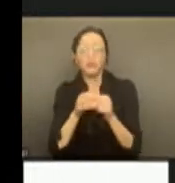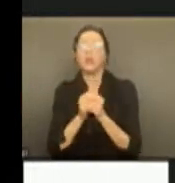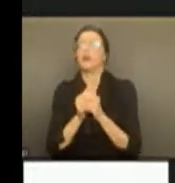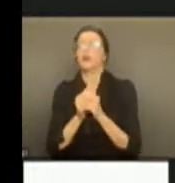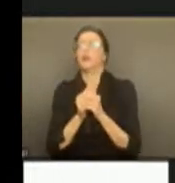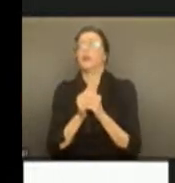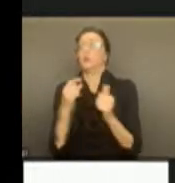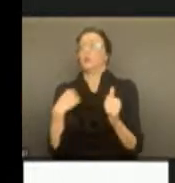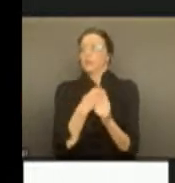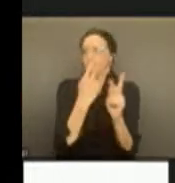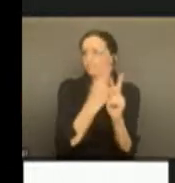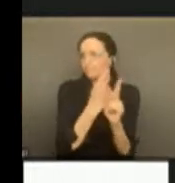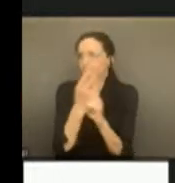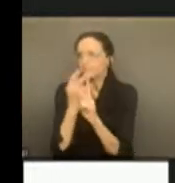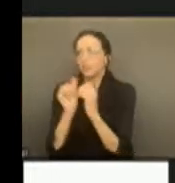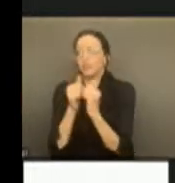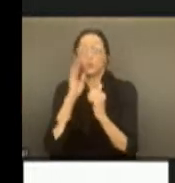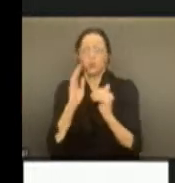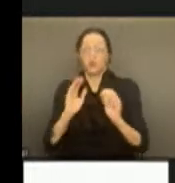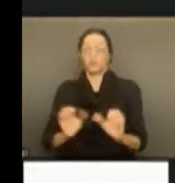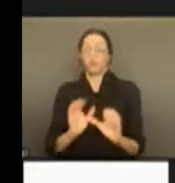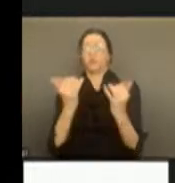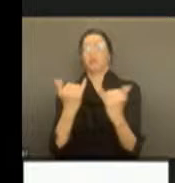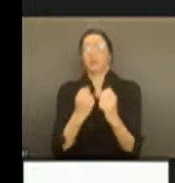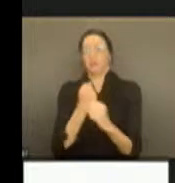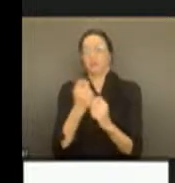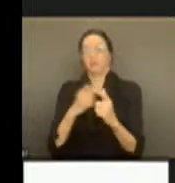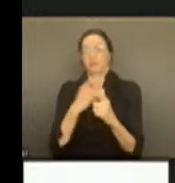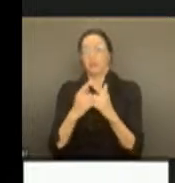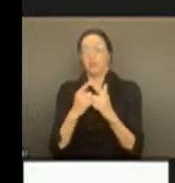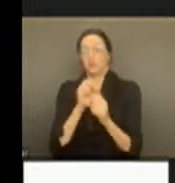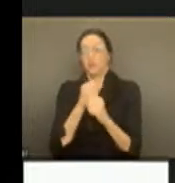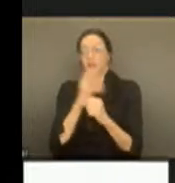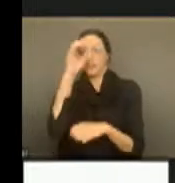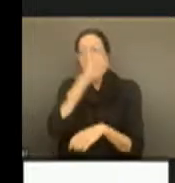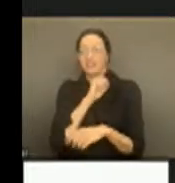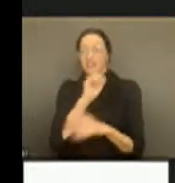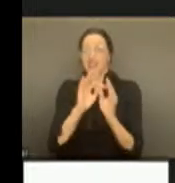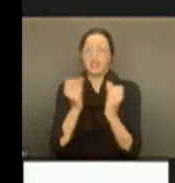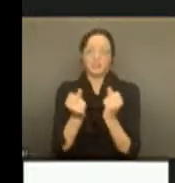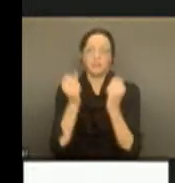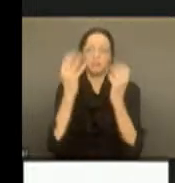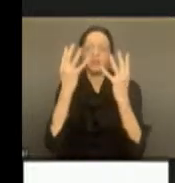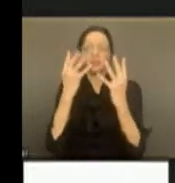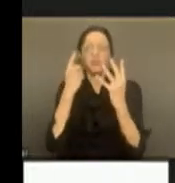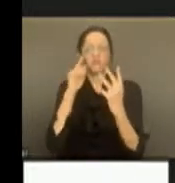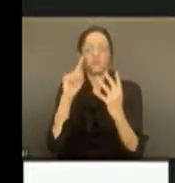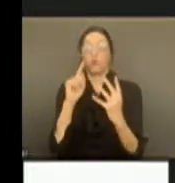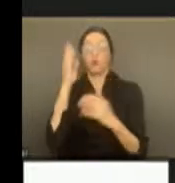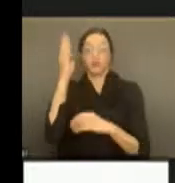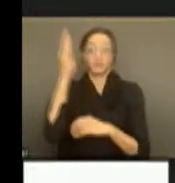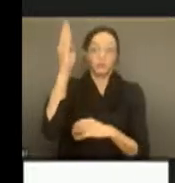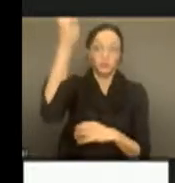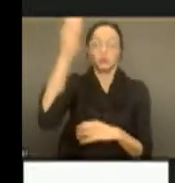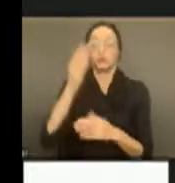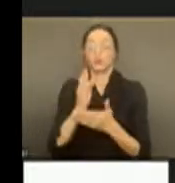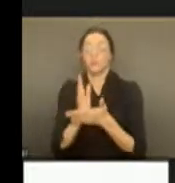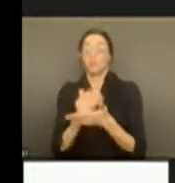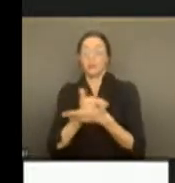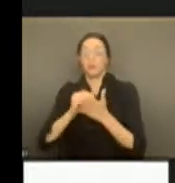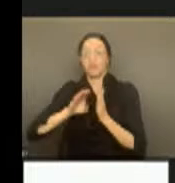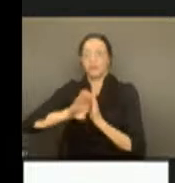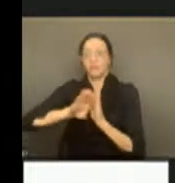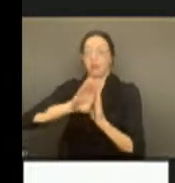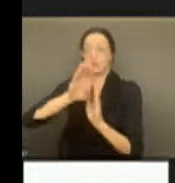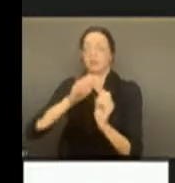estimates of those budgets in future budget developments, so that we then determine whether they're in line with